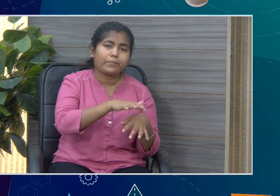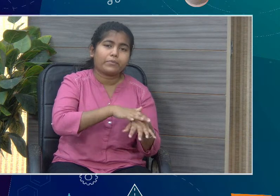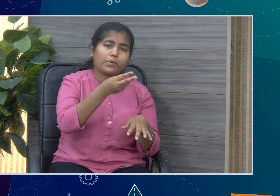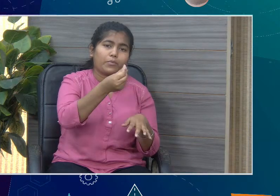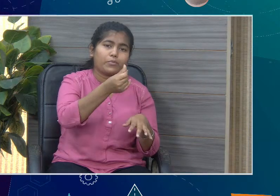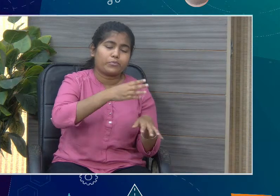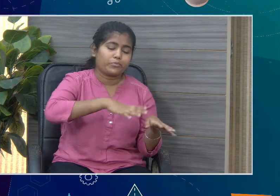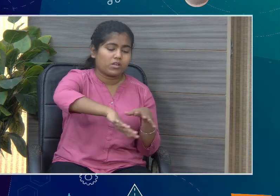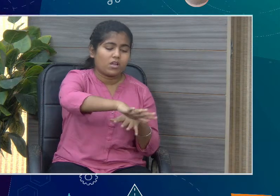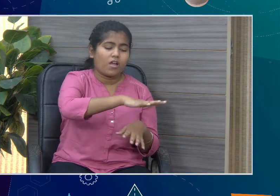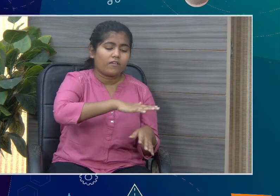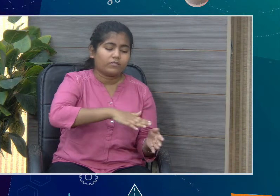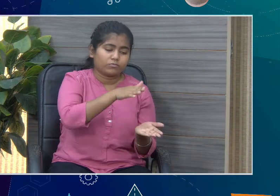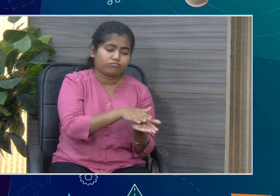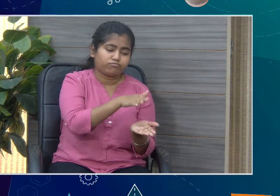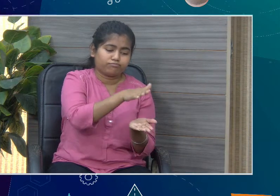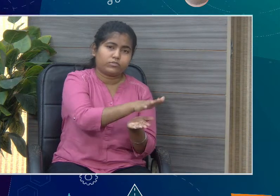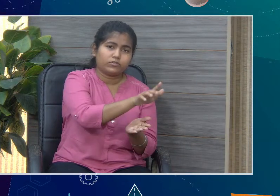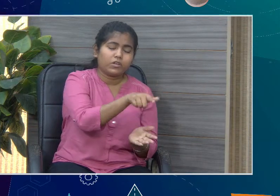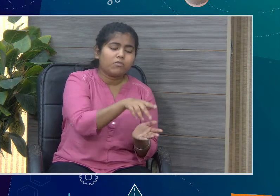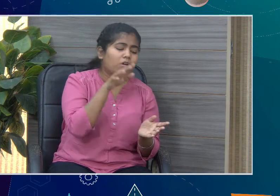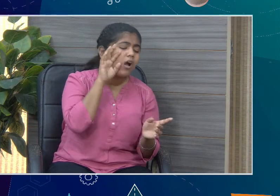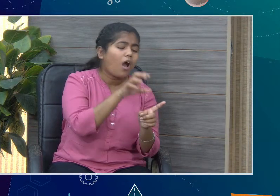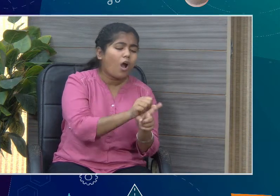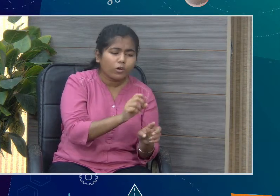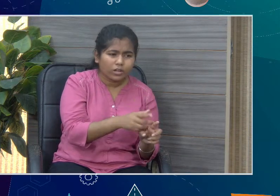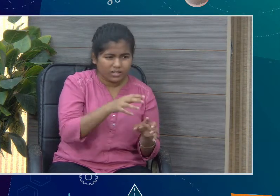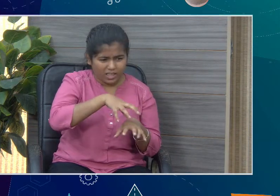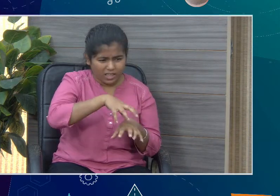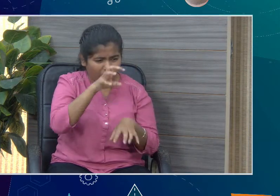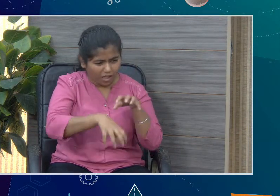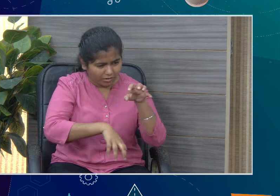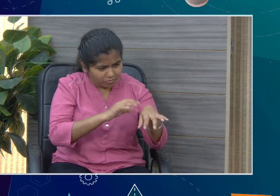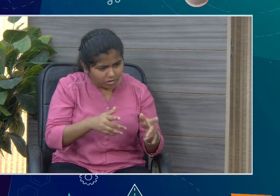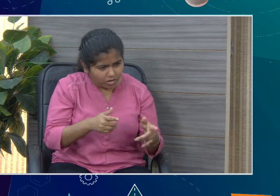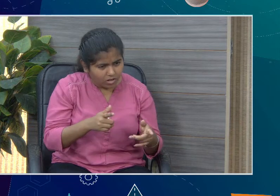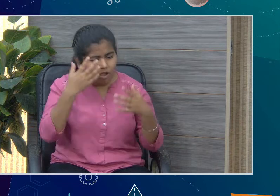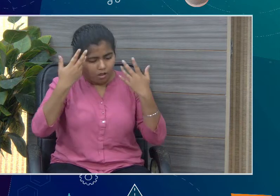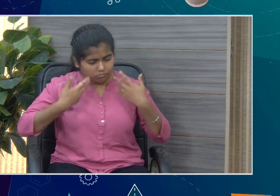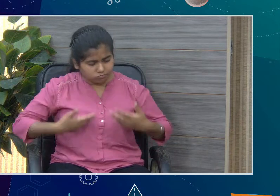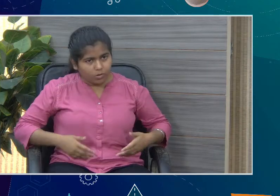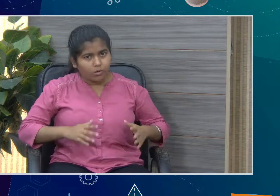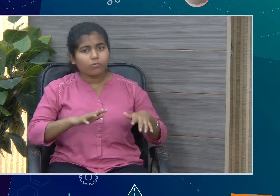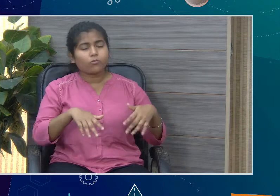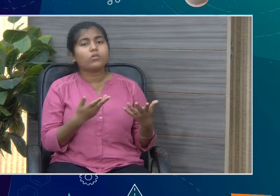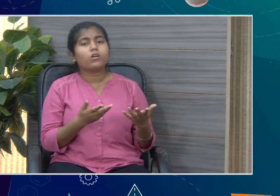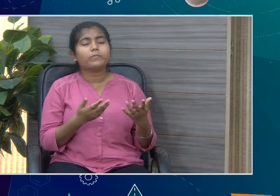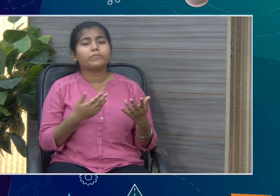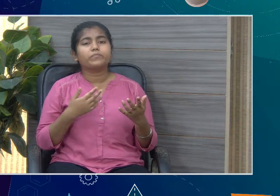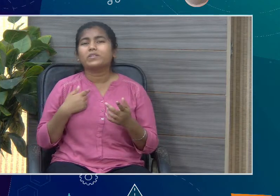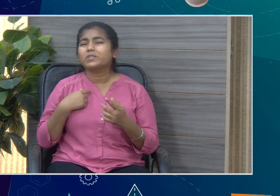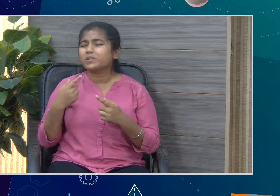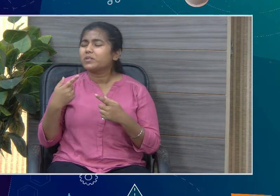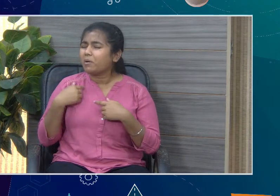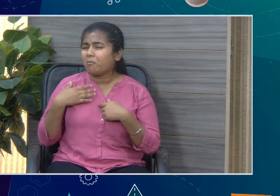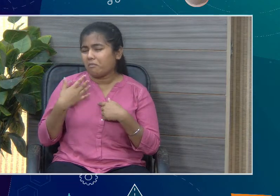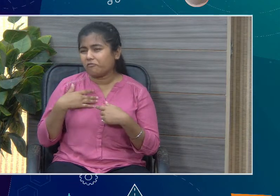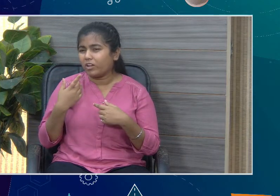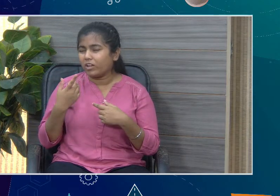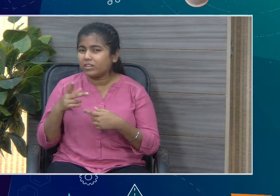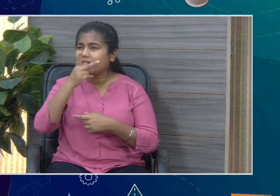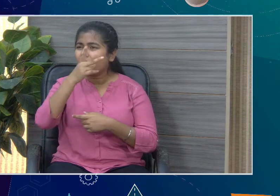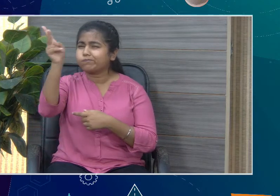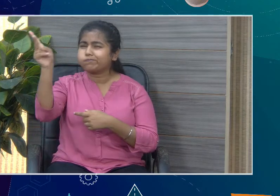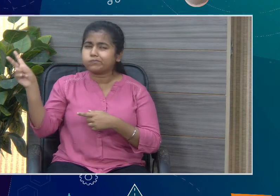animal. How we actually can identify it? Ma'am, because each individual have different footprints. I guess we need